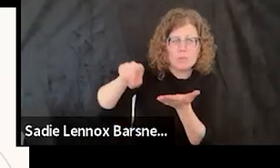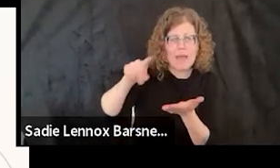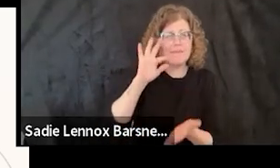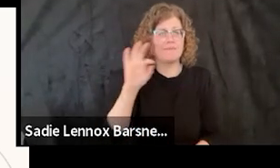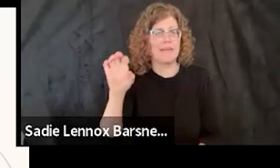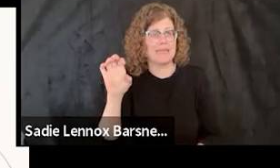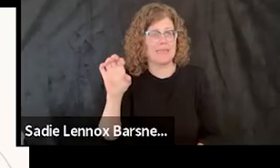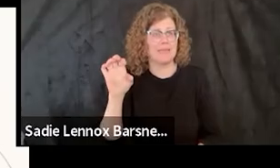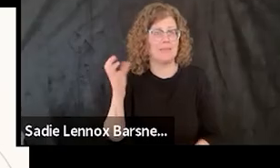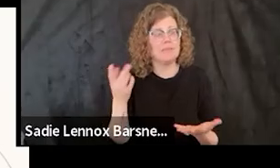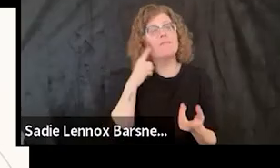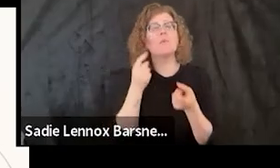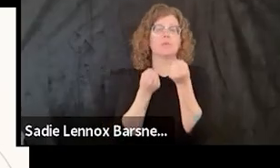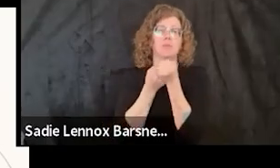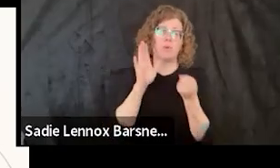Development.